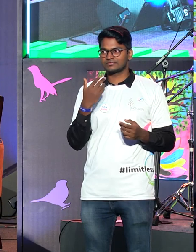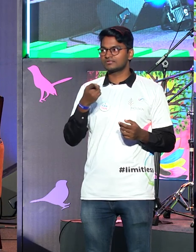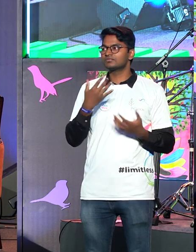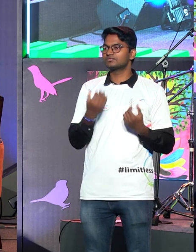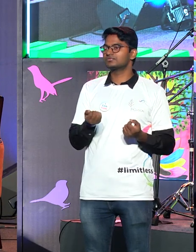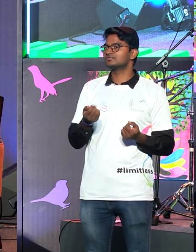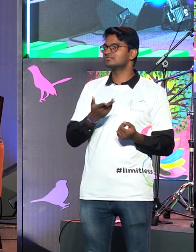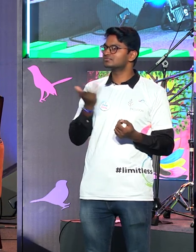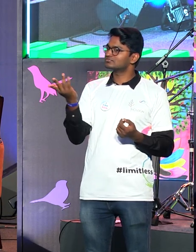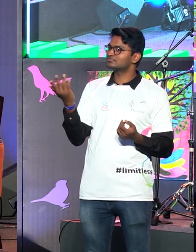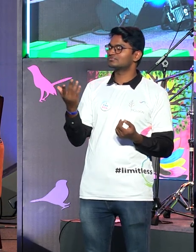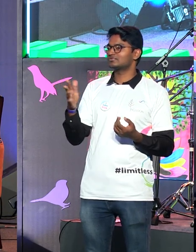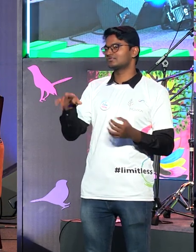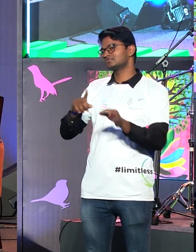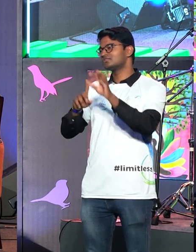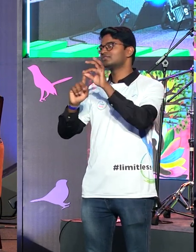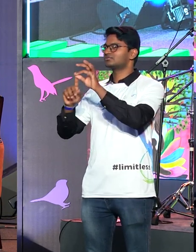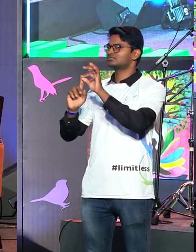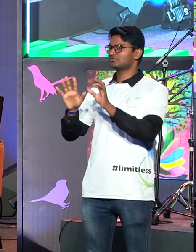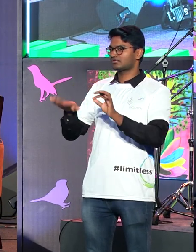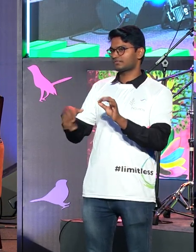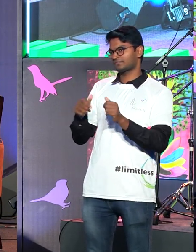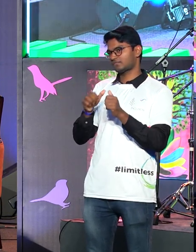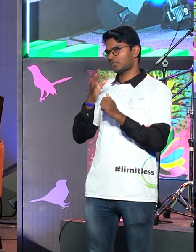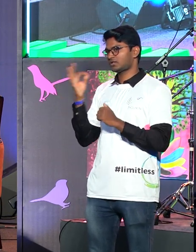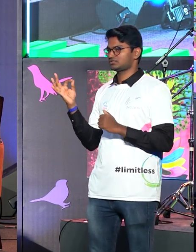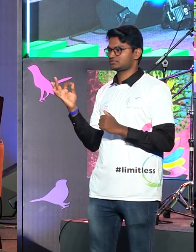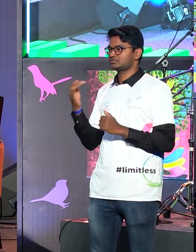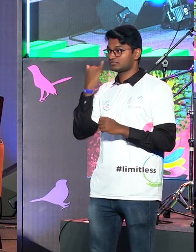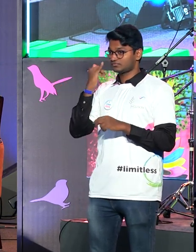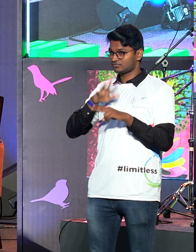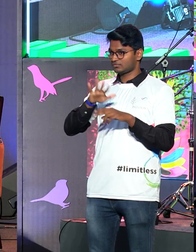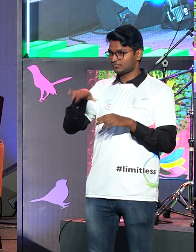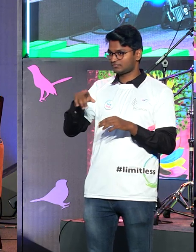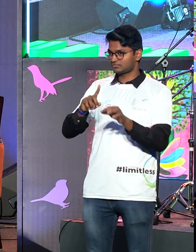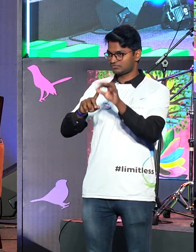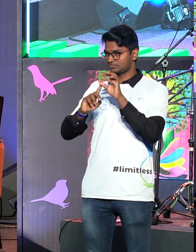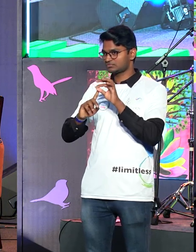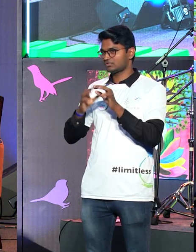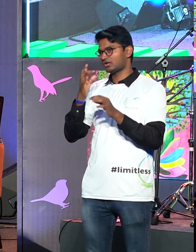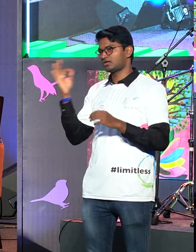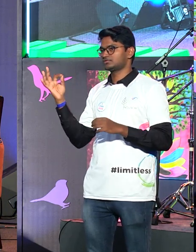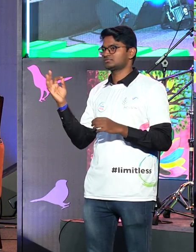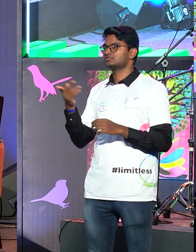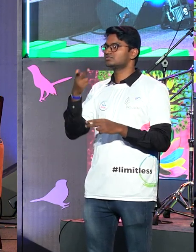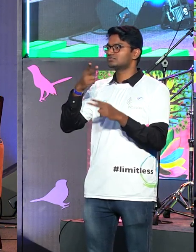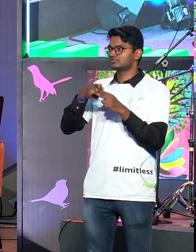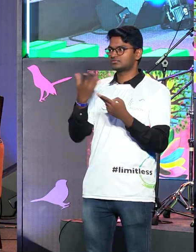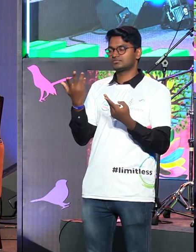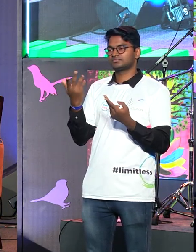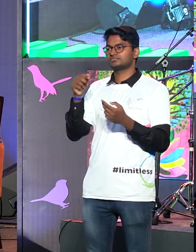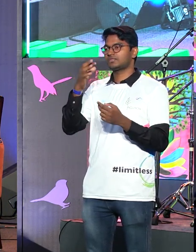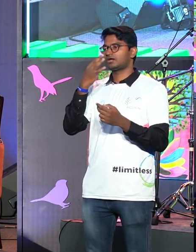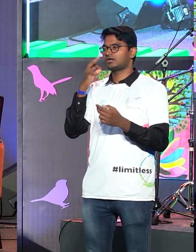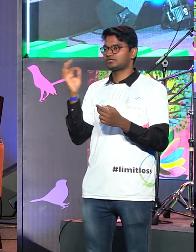to give you guys a chance to ask questions. So if you have a question, raise your hand, keep it short, tell your name, ask the question,